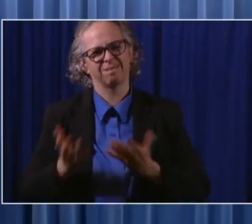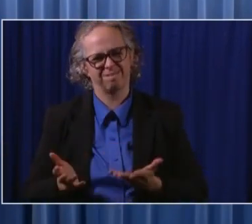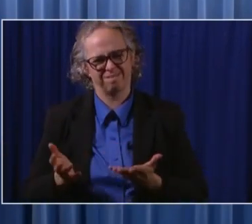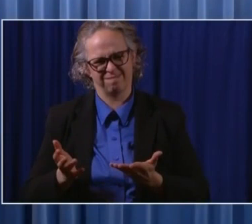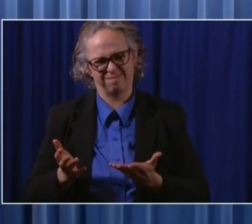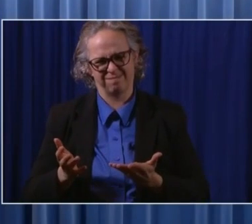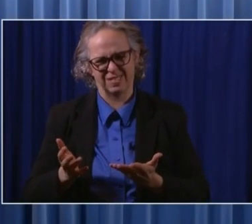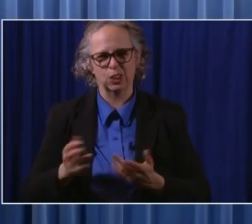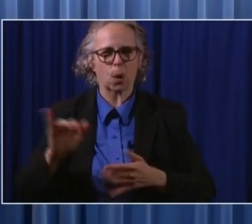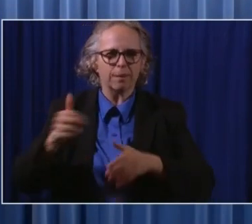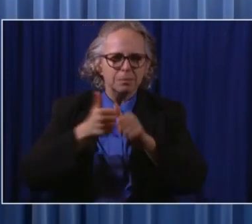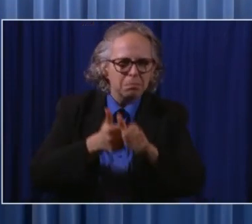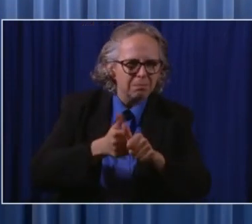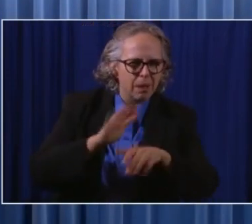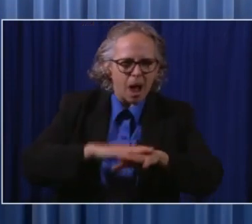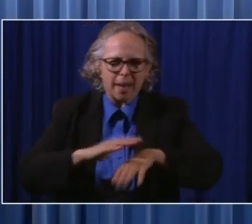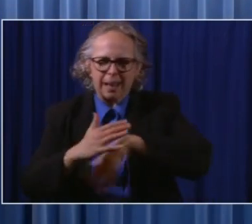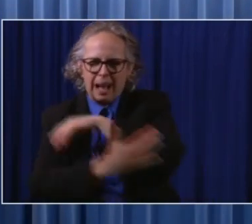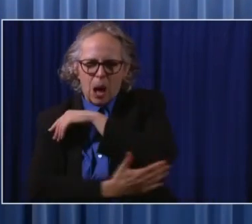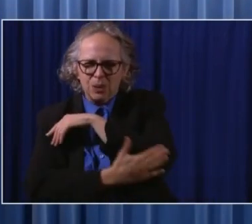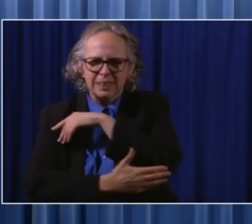Hamilton, Licking, and Lucas.